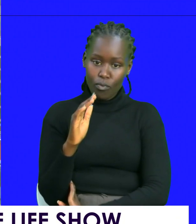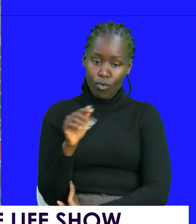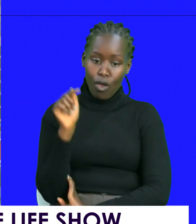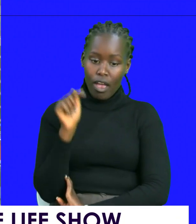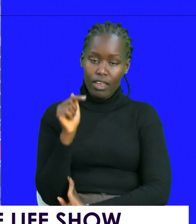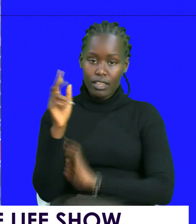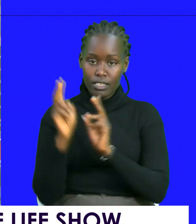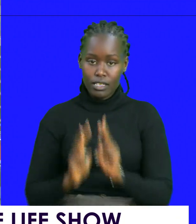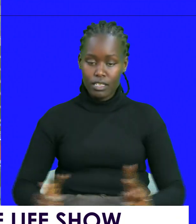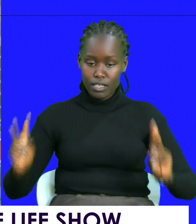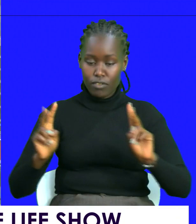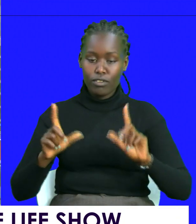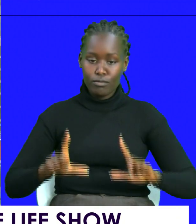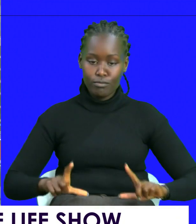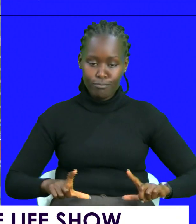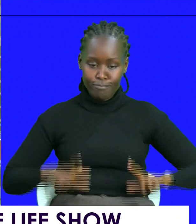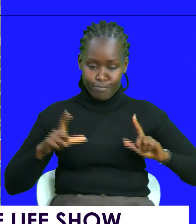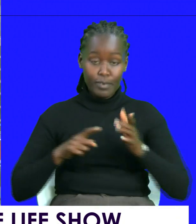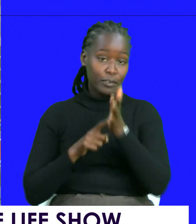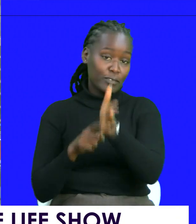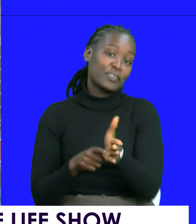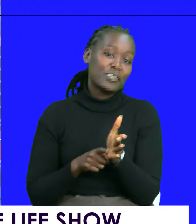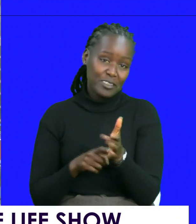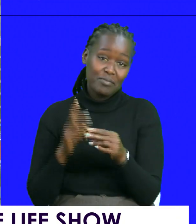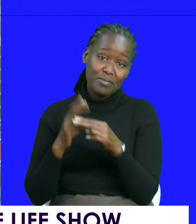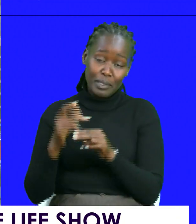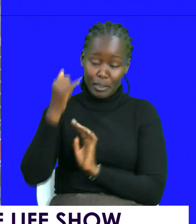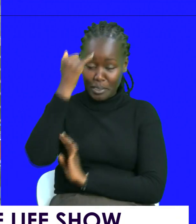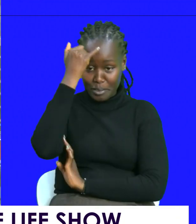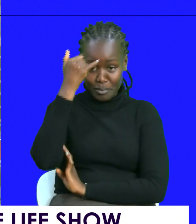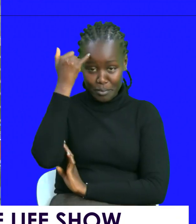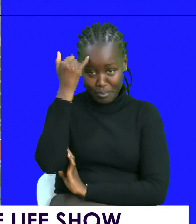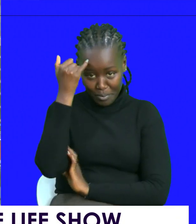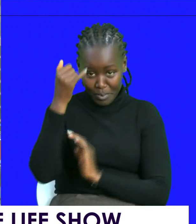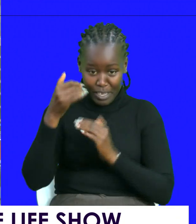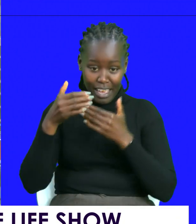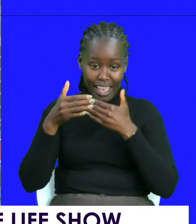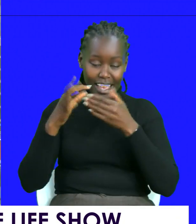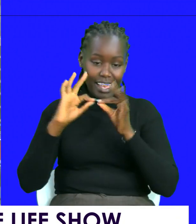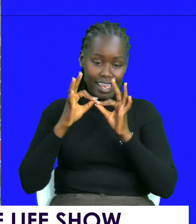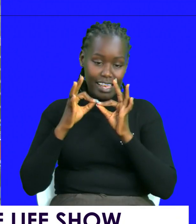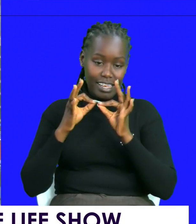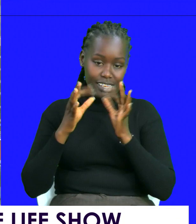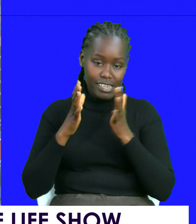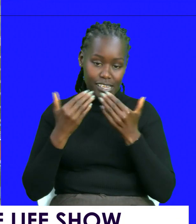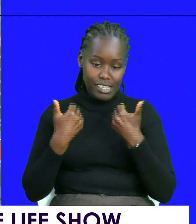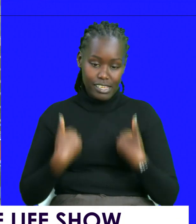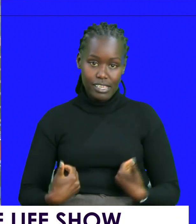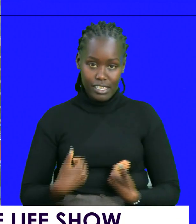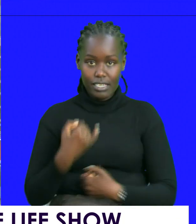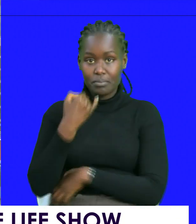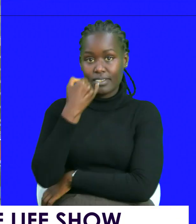This is the Treasures of Life show. And my name is Jonas Simba. My sign language interpreter is